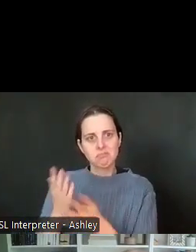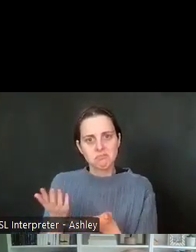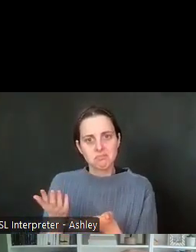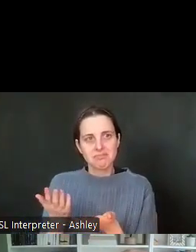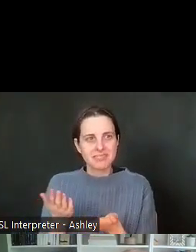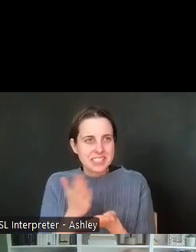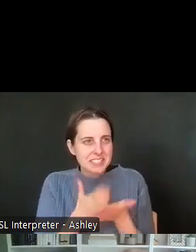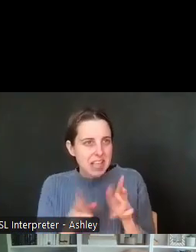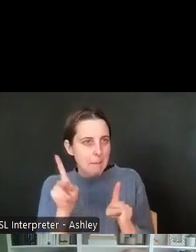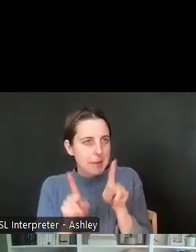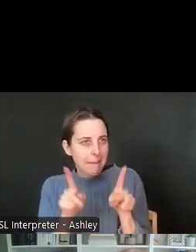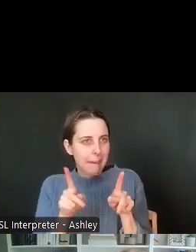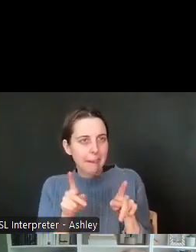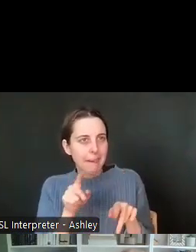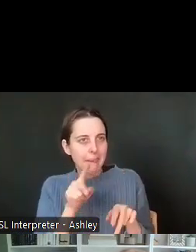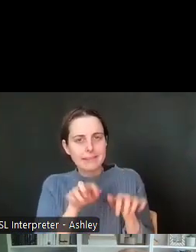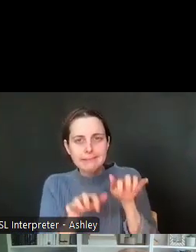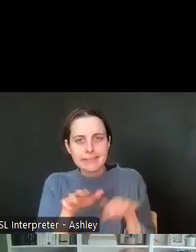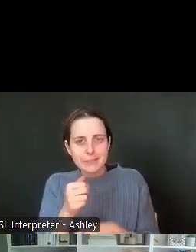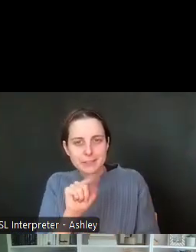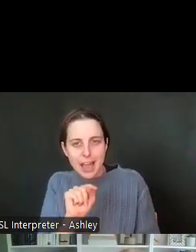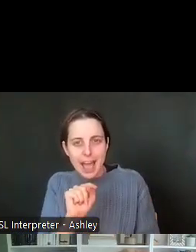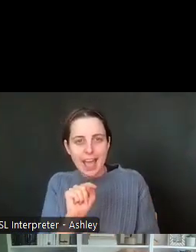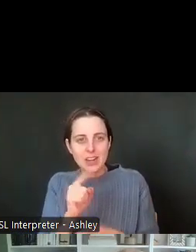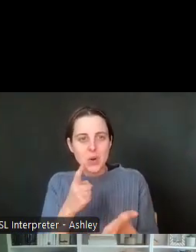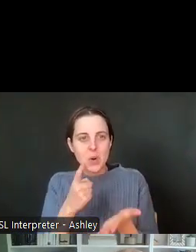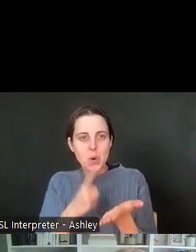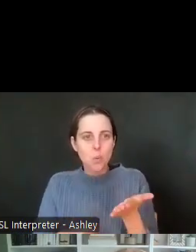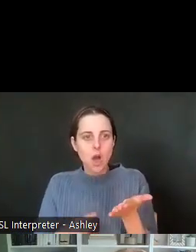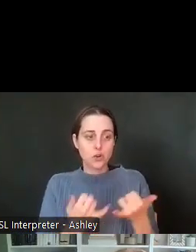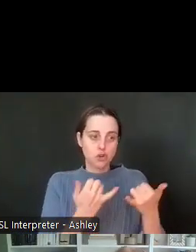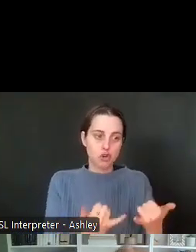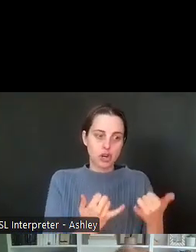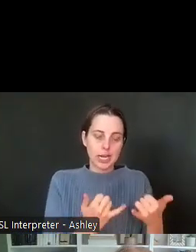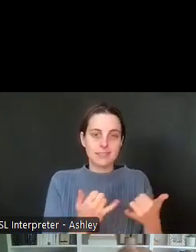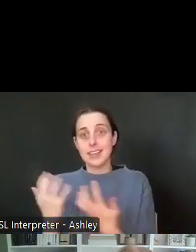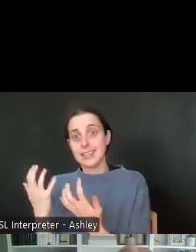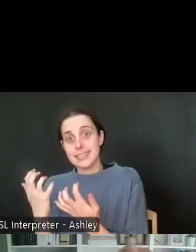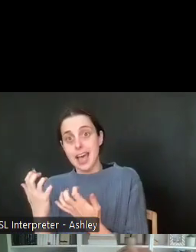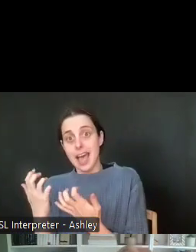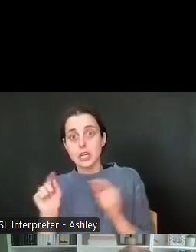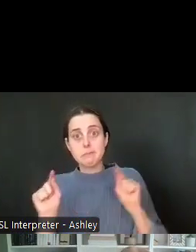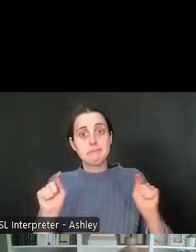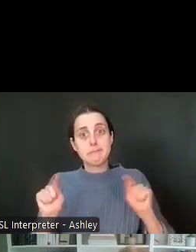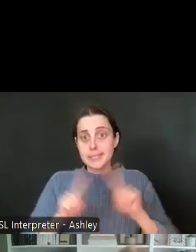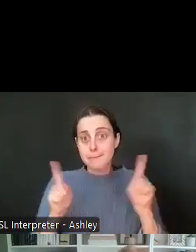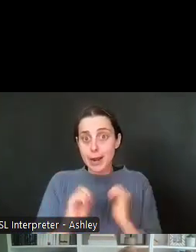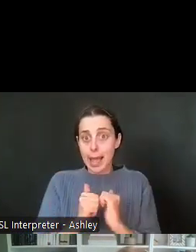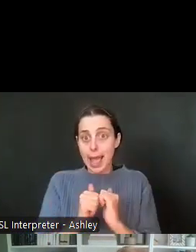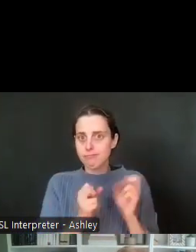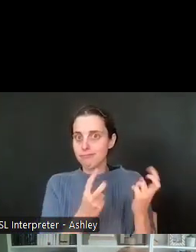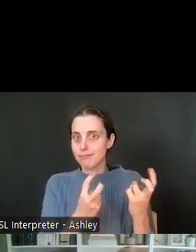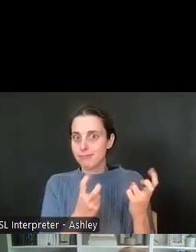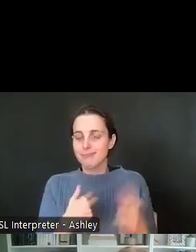enough to put into the chat feature what your current is versus your desired state. Thank you for doing that. I think